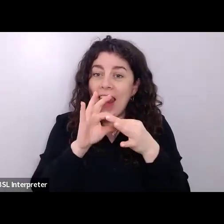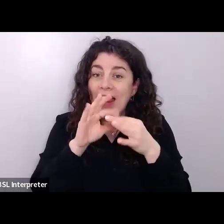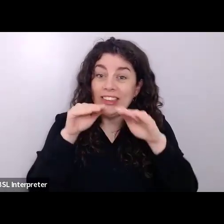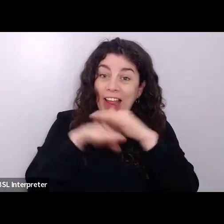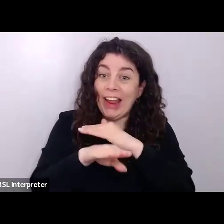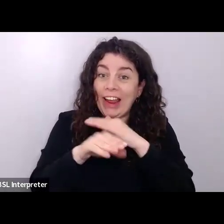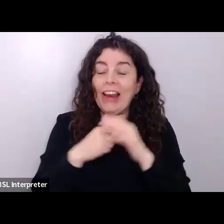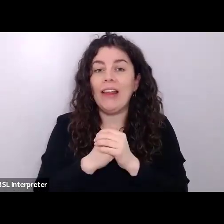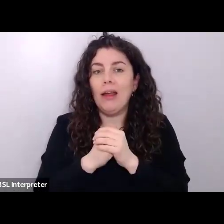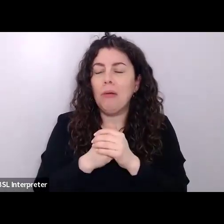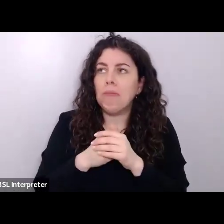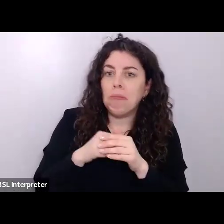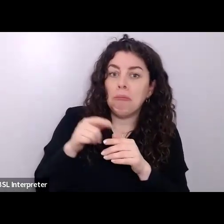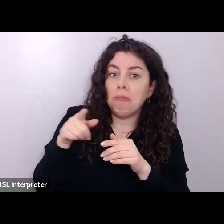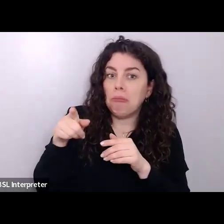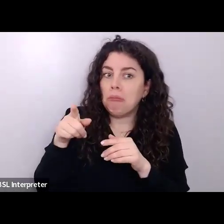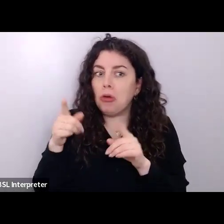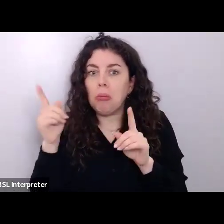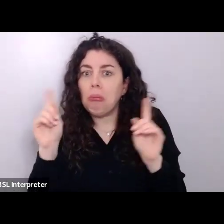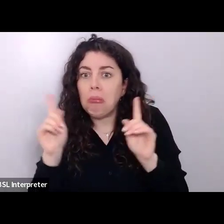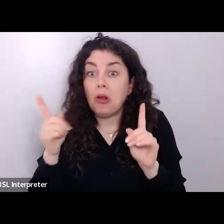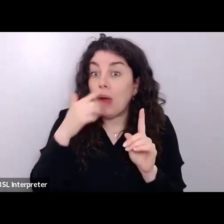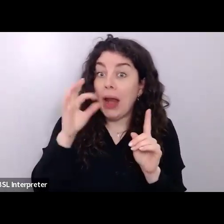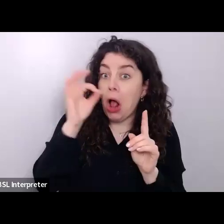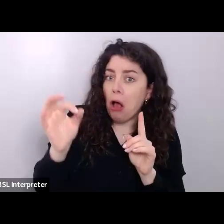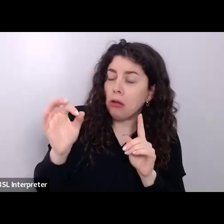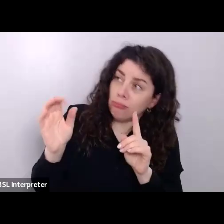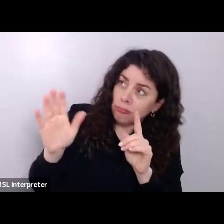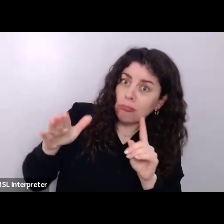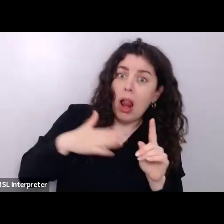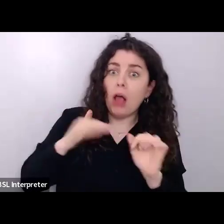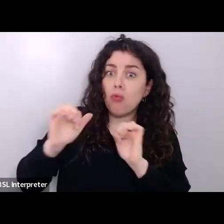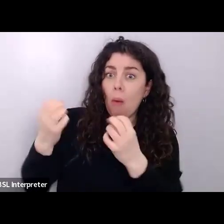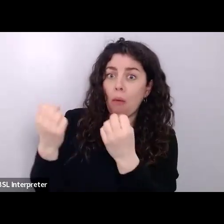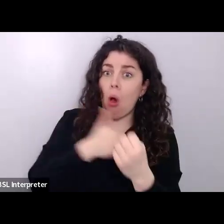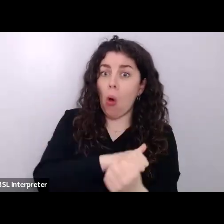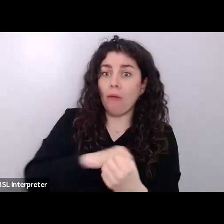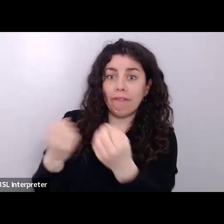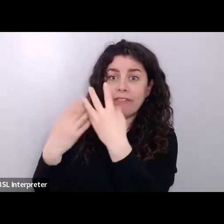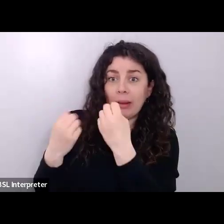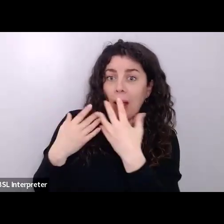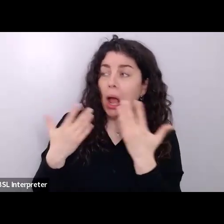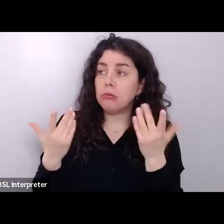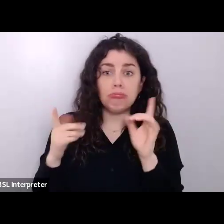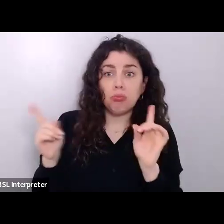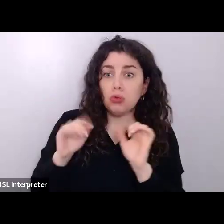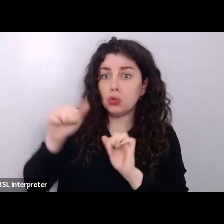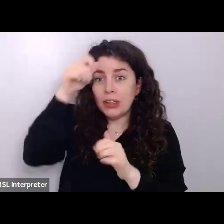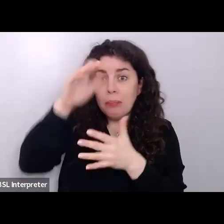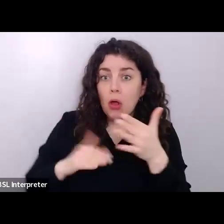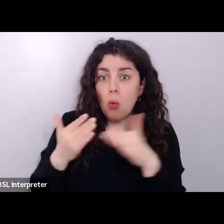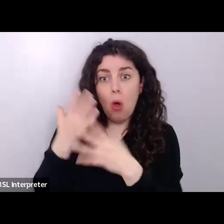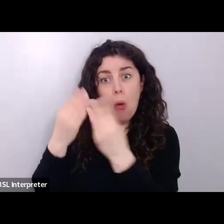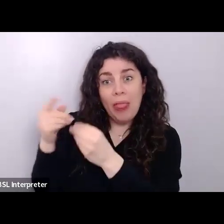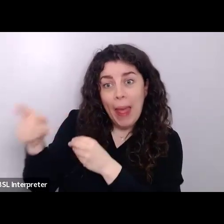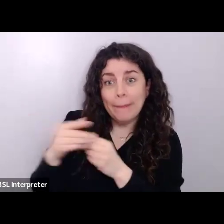them for candid feedback about the employee experience. Going on to the next slide.